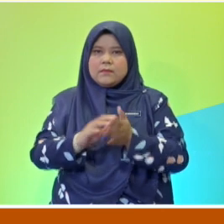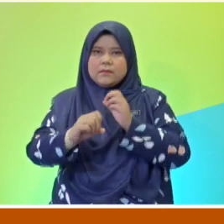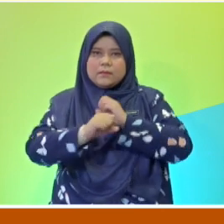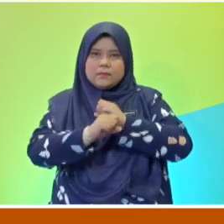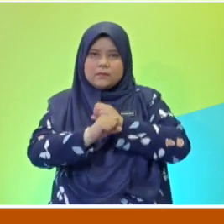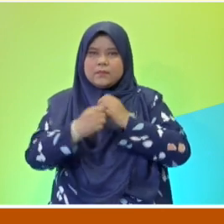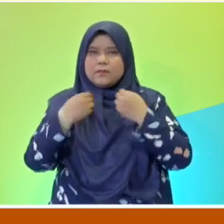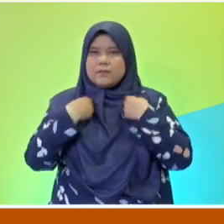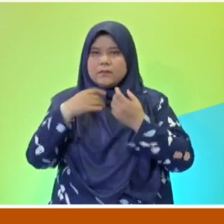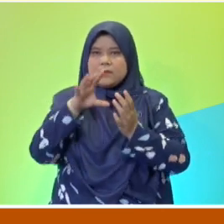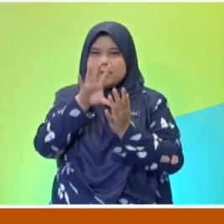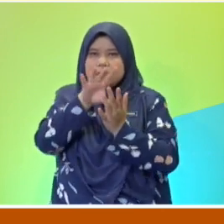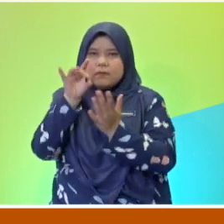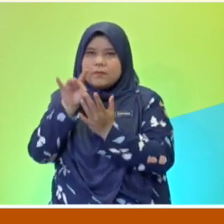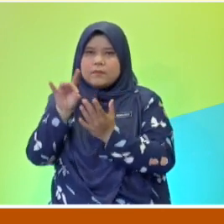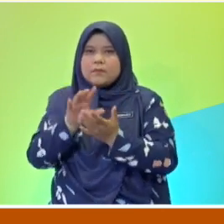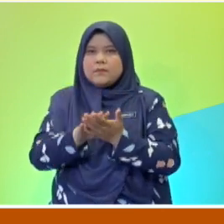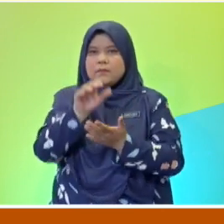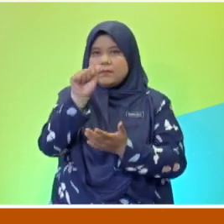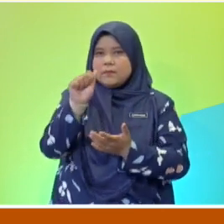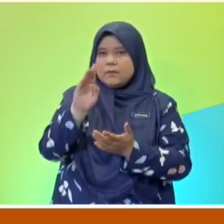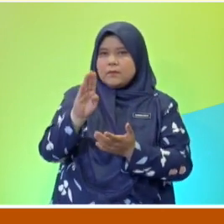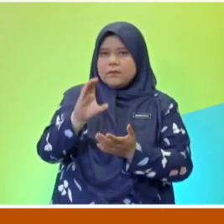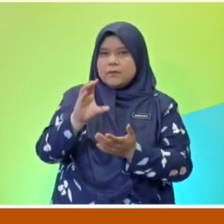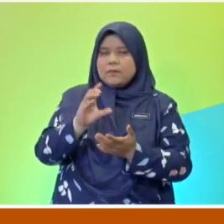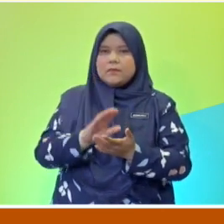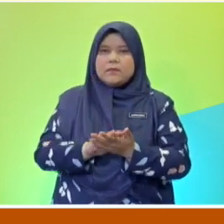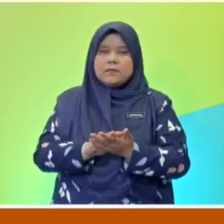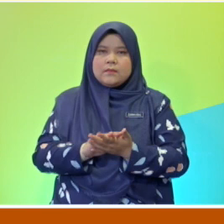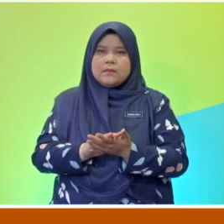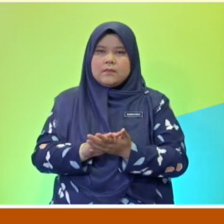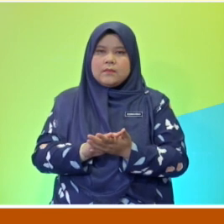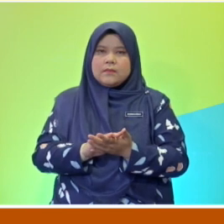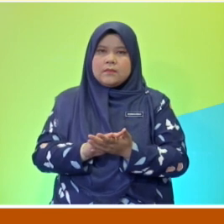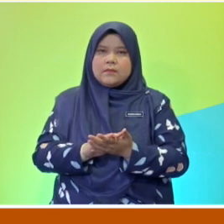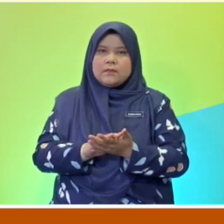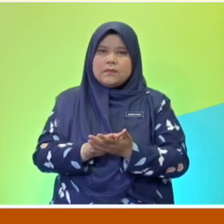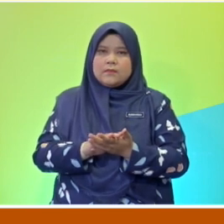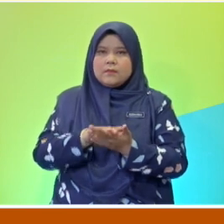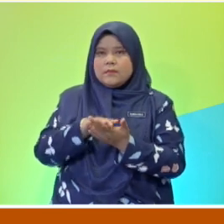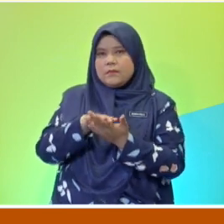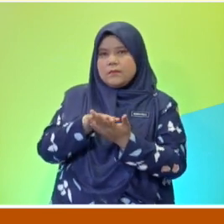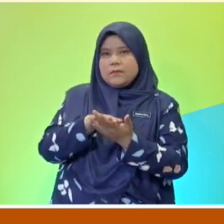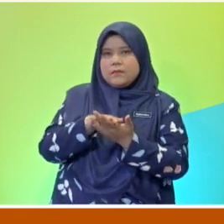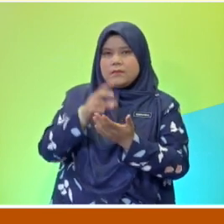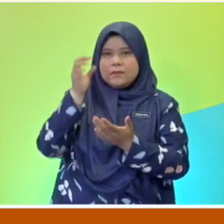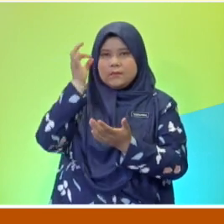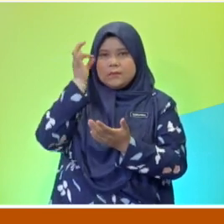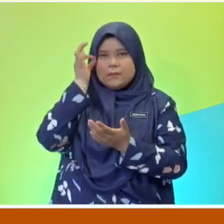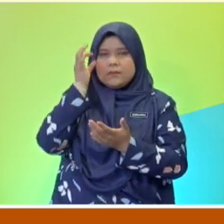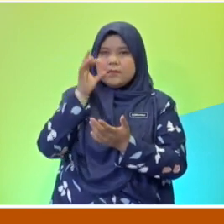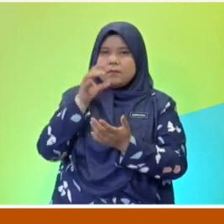Options. the options. Yeah. Okay, A, B, or C. Okay, I think it's C,